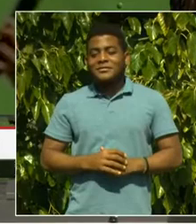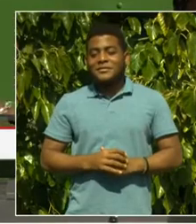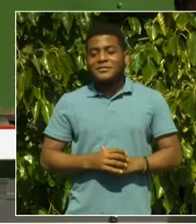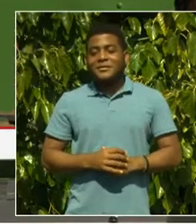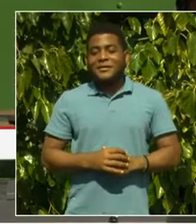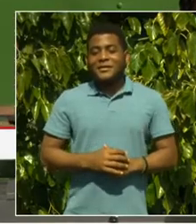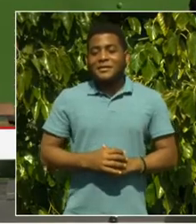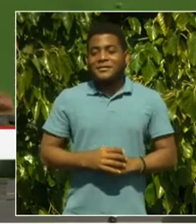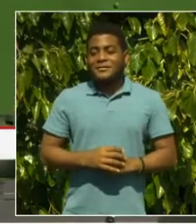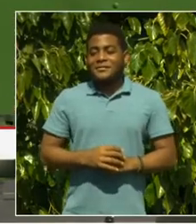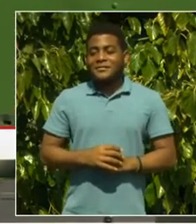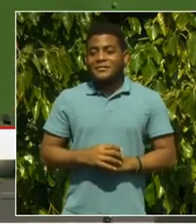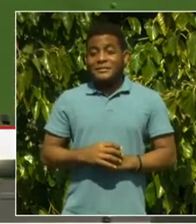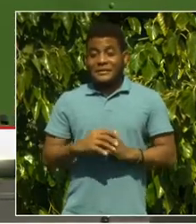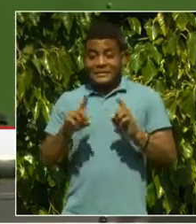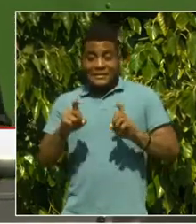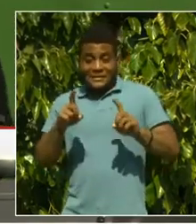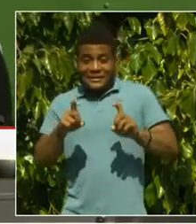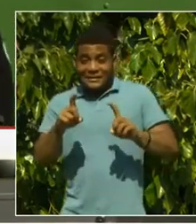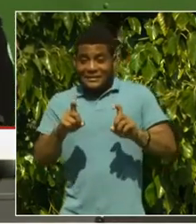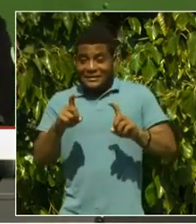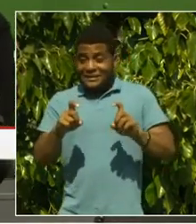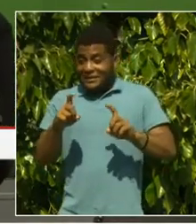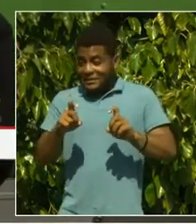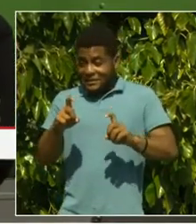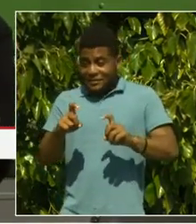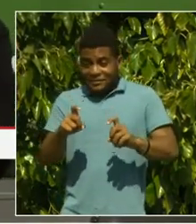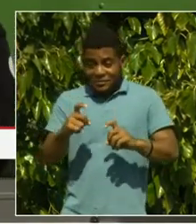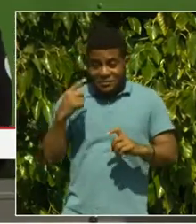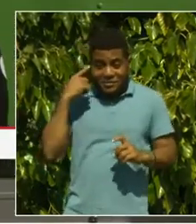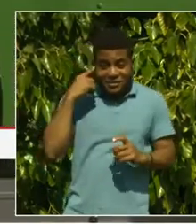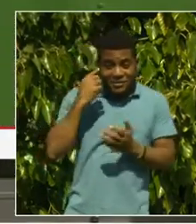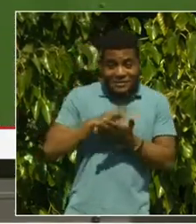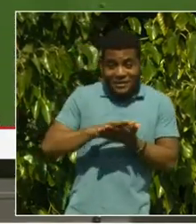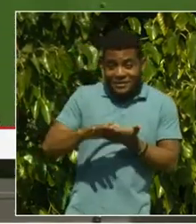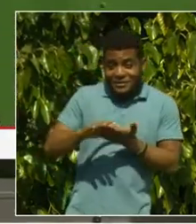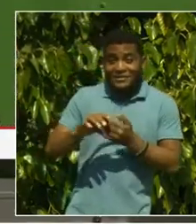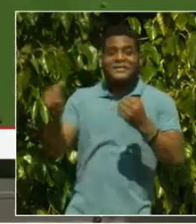Test. Test 1 2. Does my mic sound nice? Check 1.